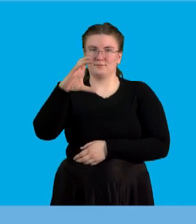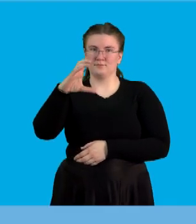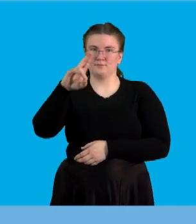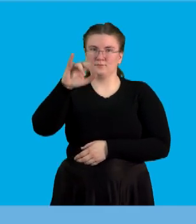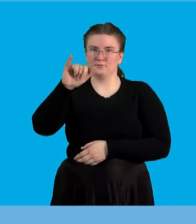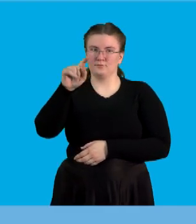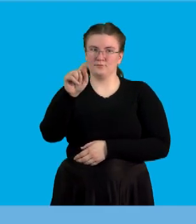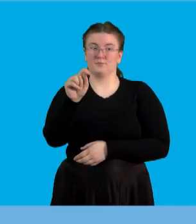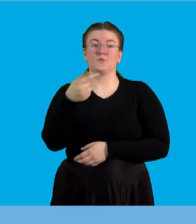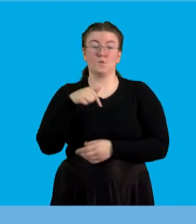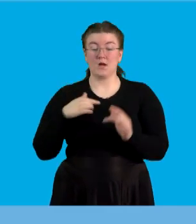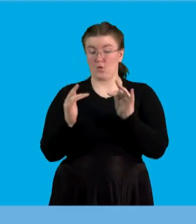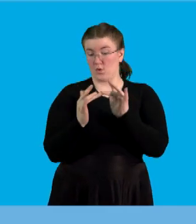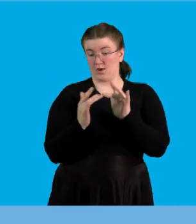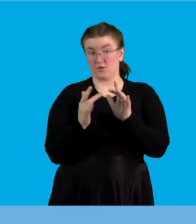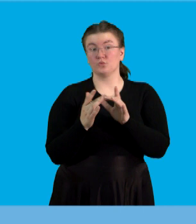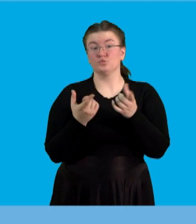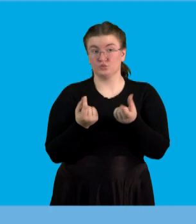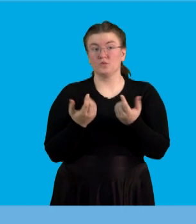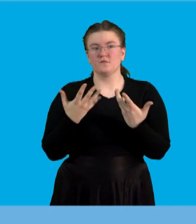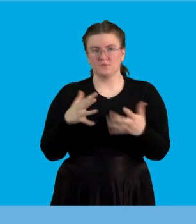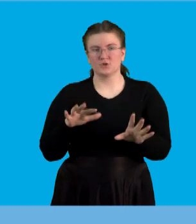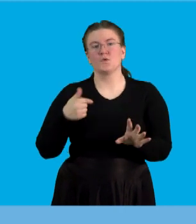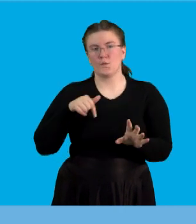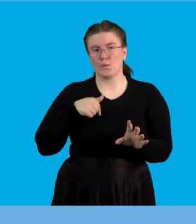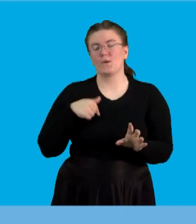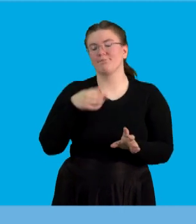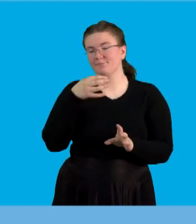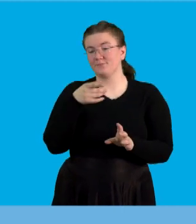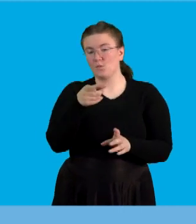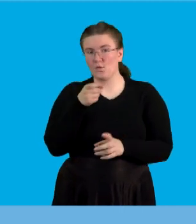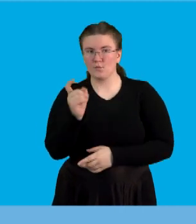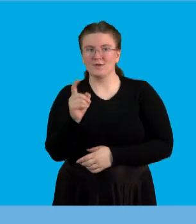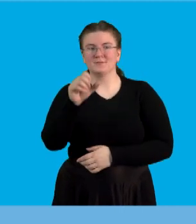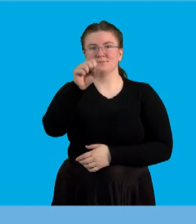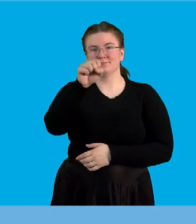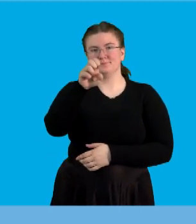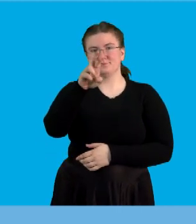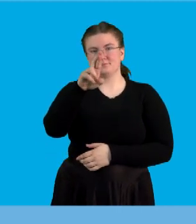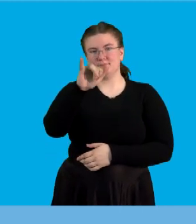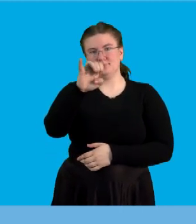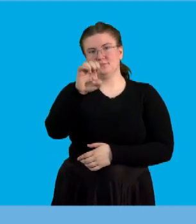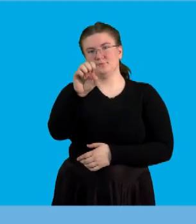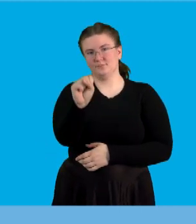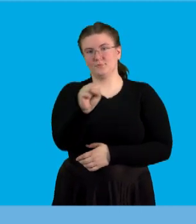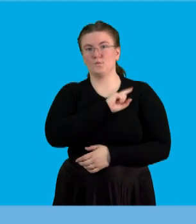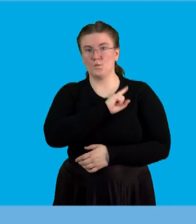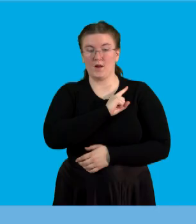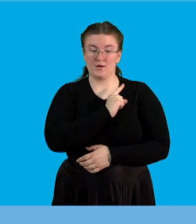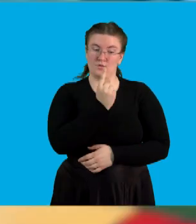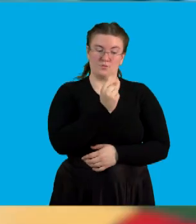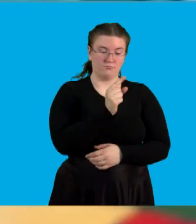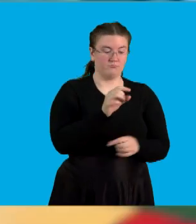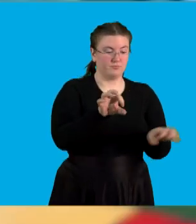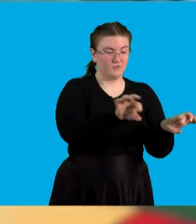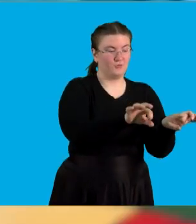say that they are connected in series. When they are connected one after the other and the current will be going through that same direction